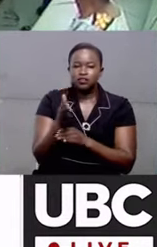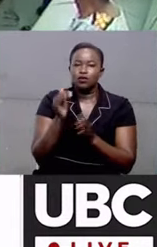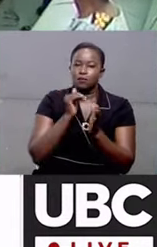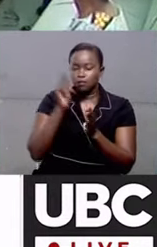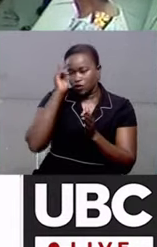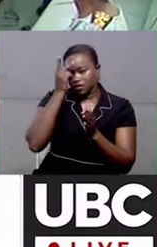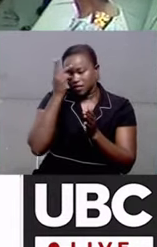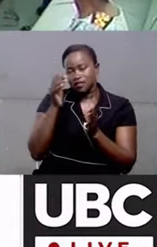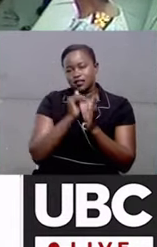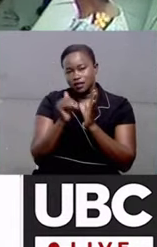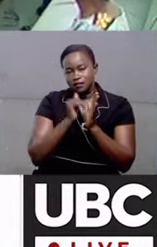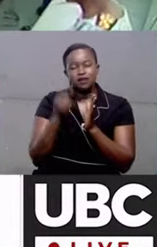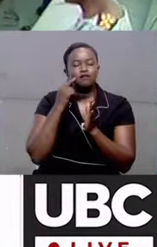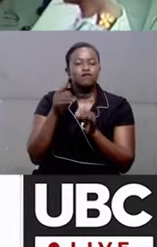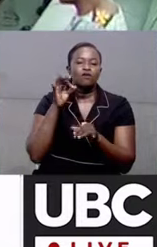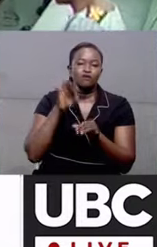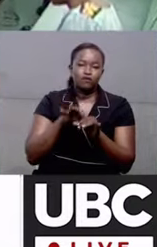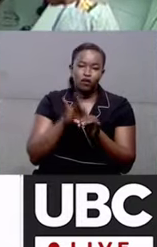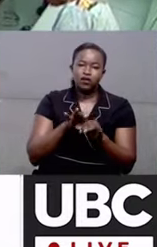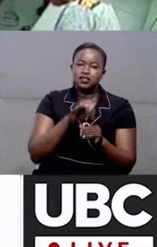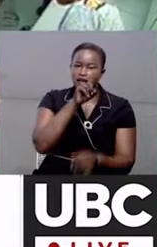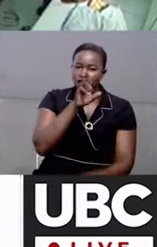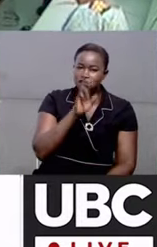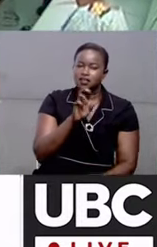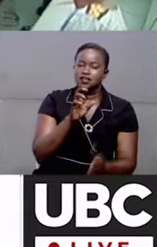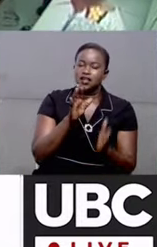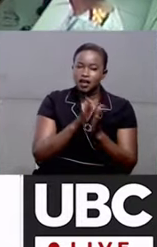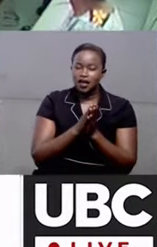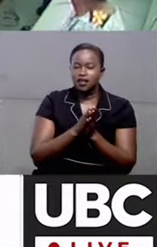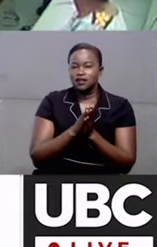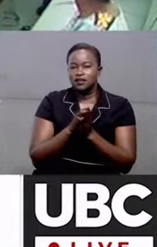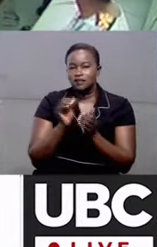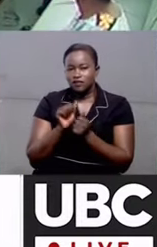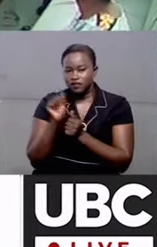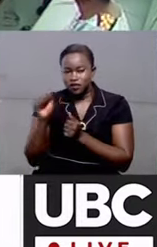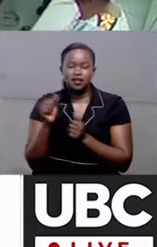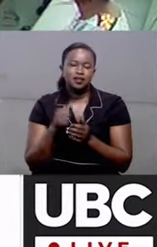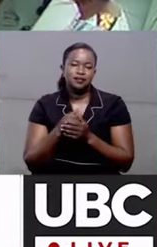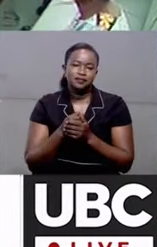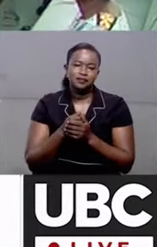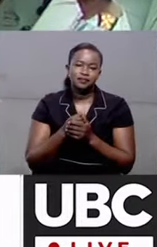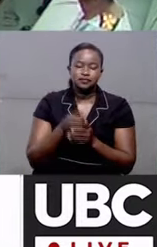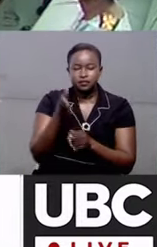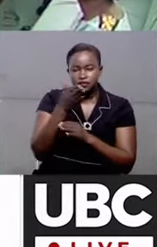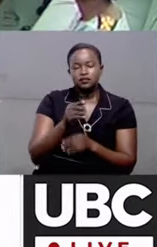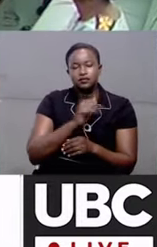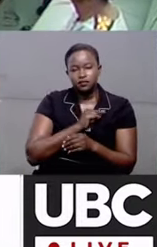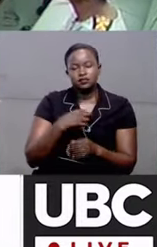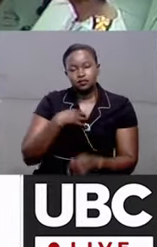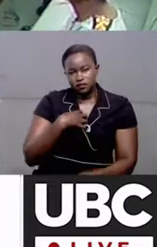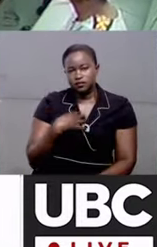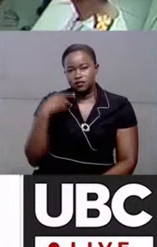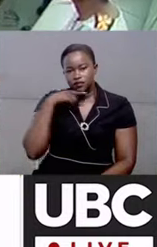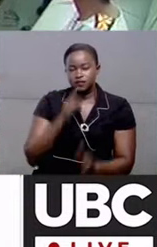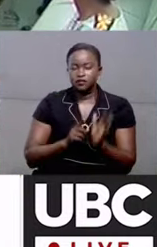for vote 18 and 615, Minister of Gender, Labour and Social Development, financial